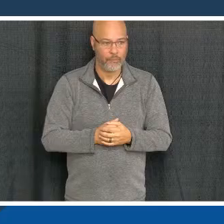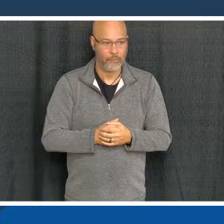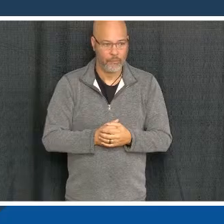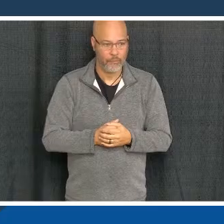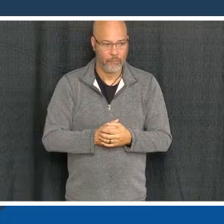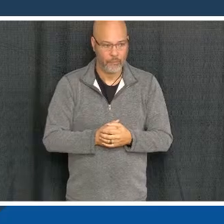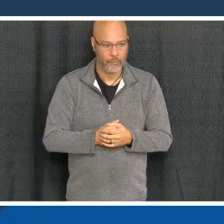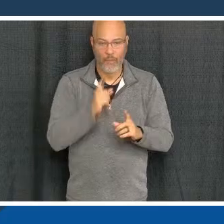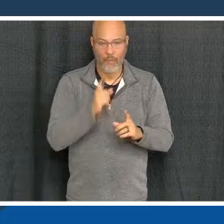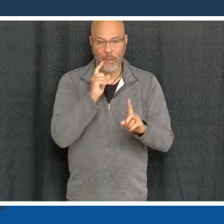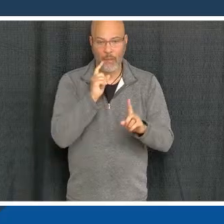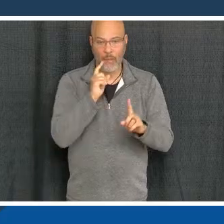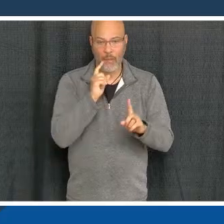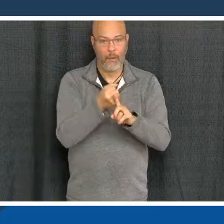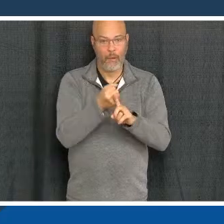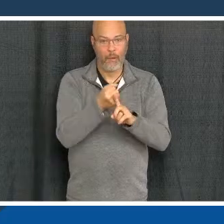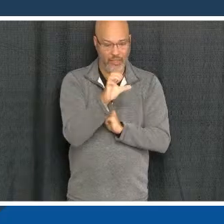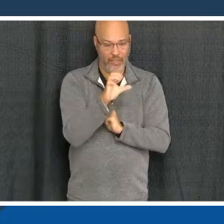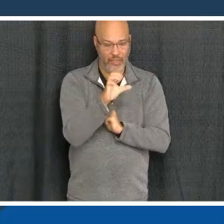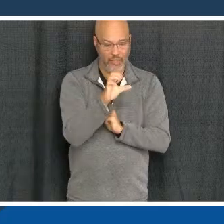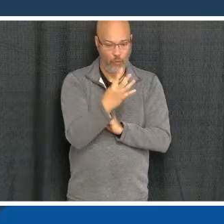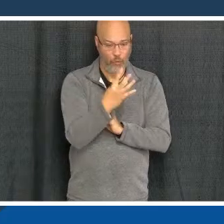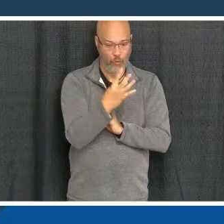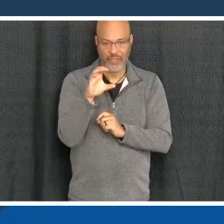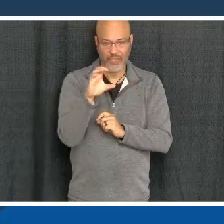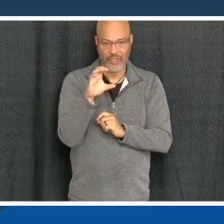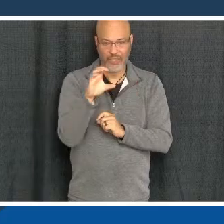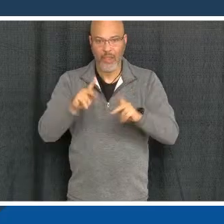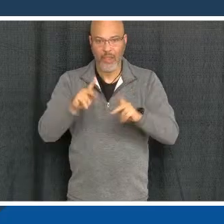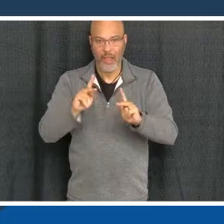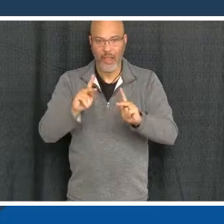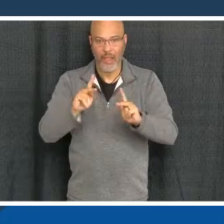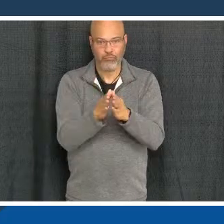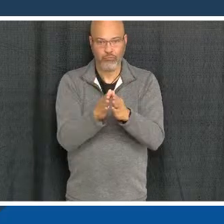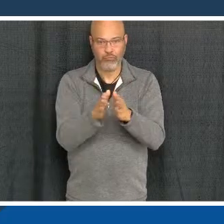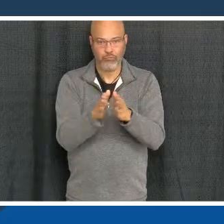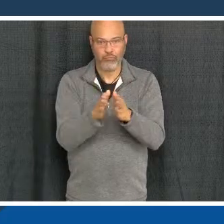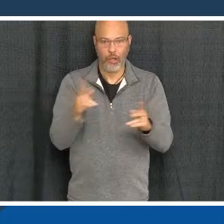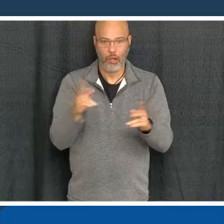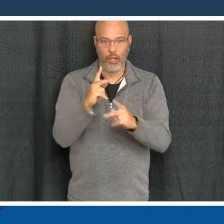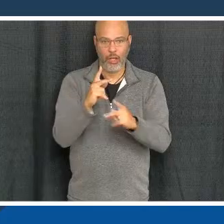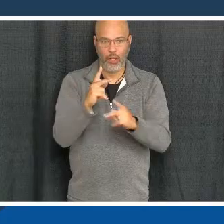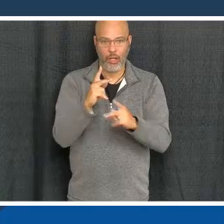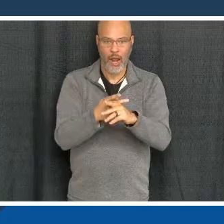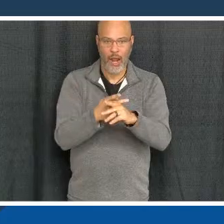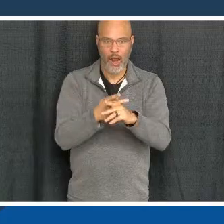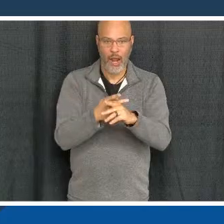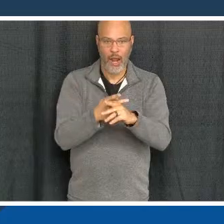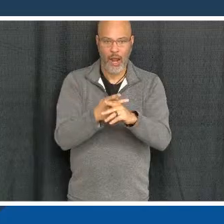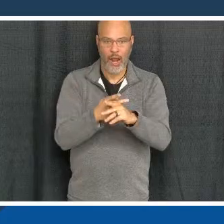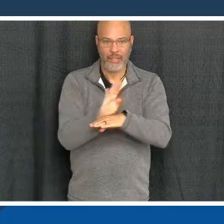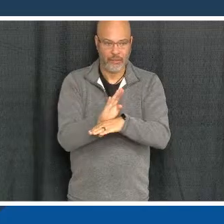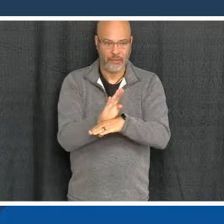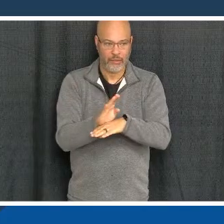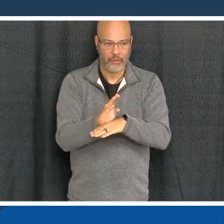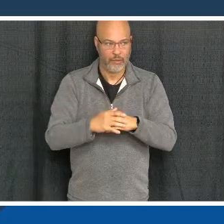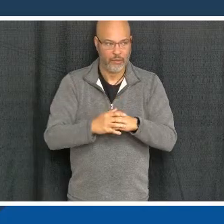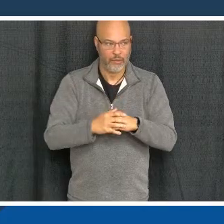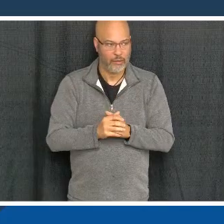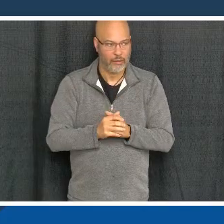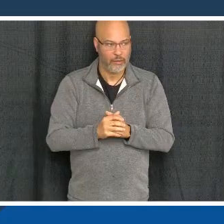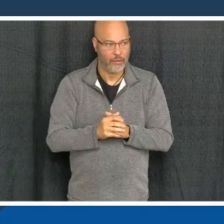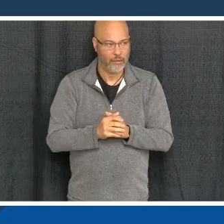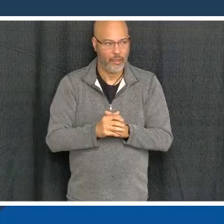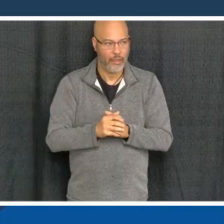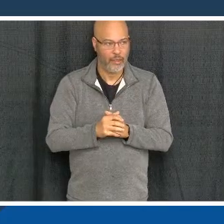The impact would be to change from C4 to C5, allowing for a broader range of auto-oriented commercial uses. This